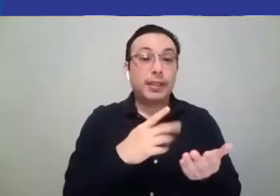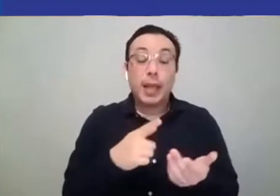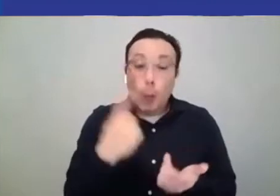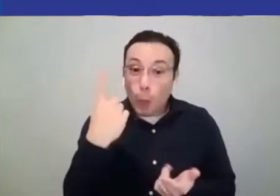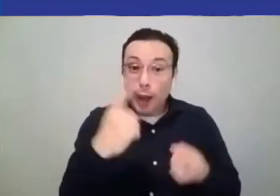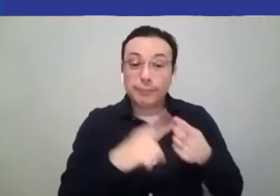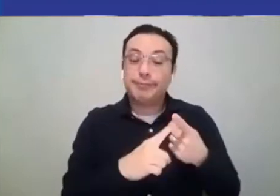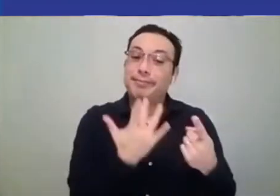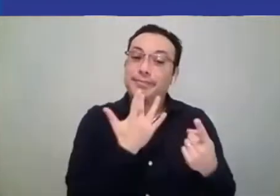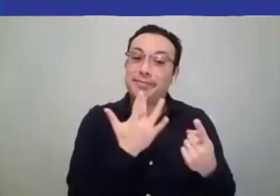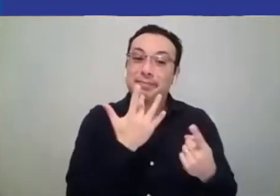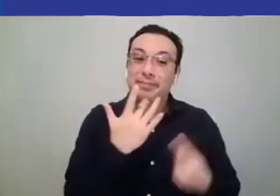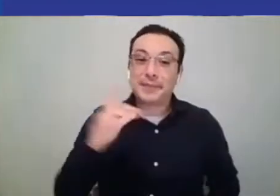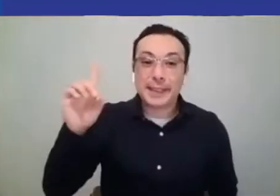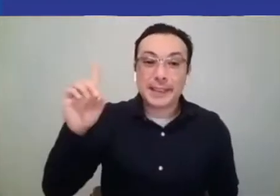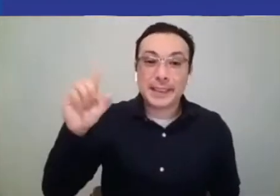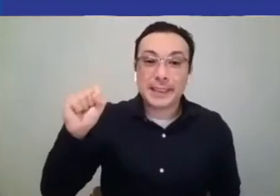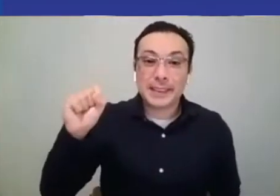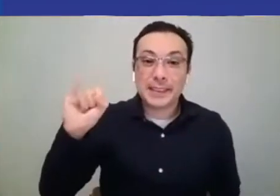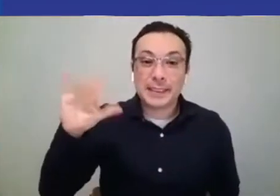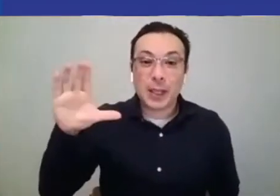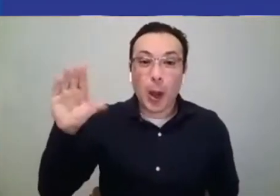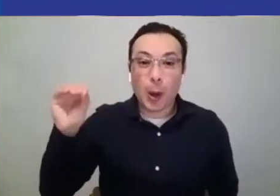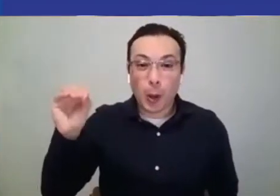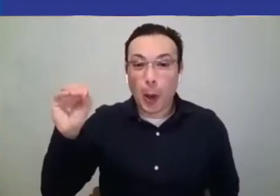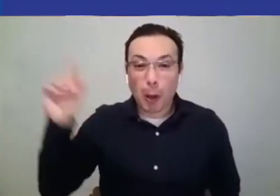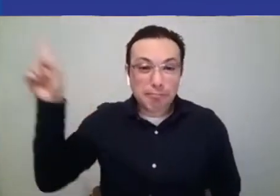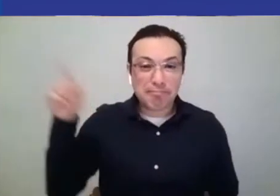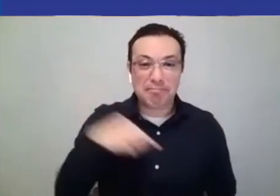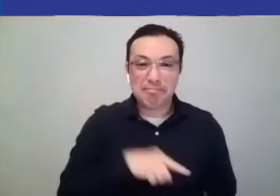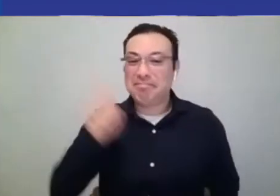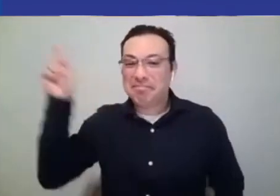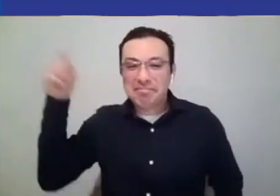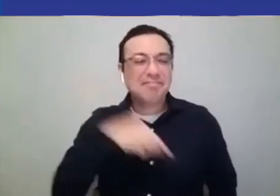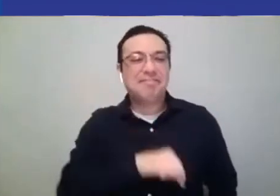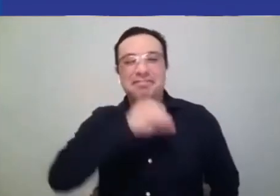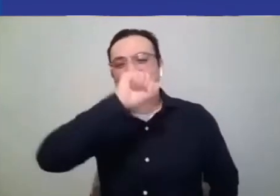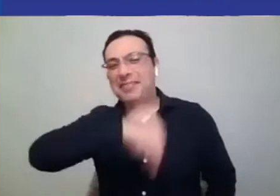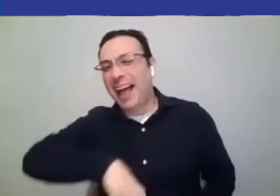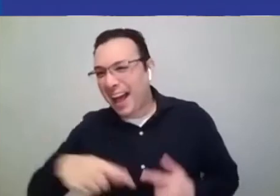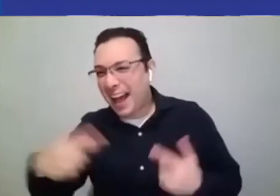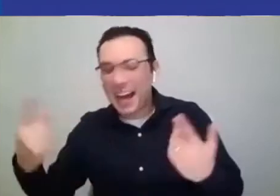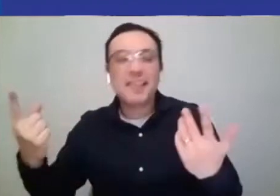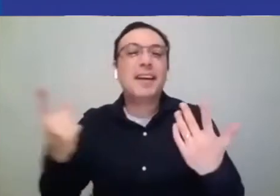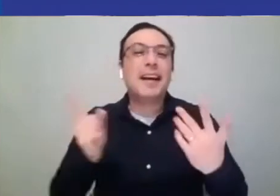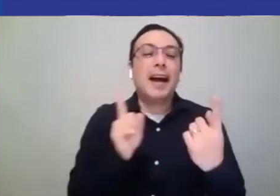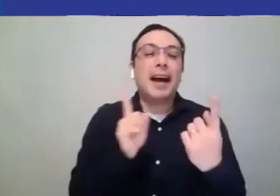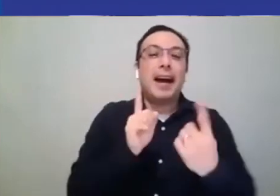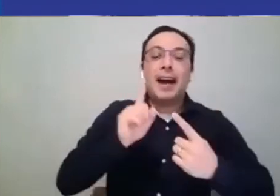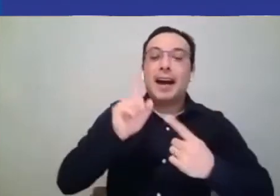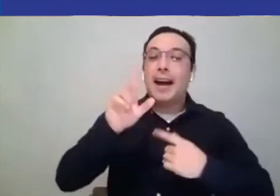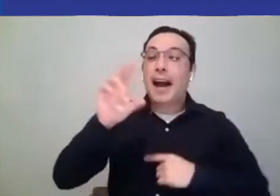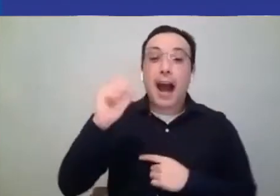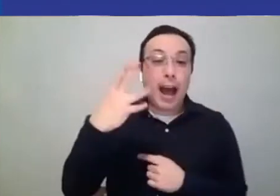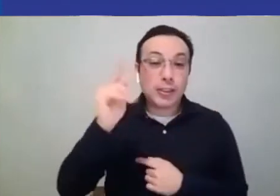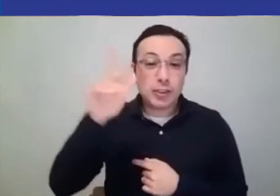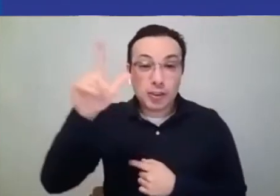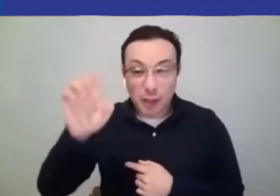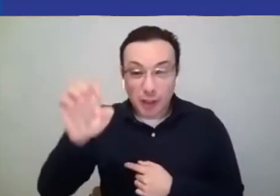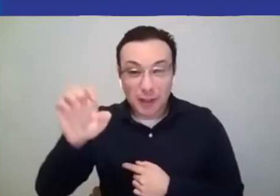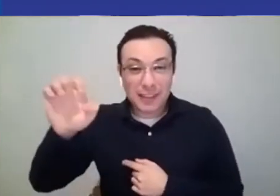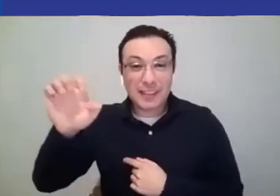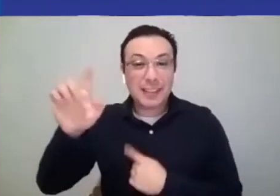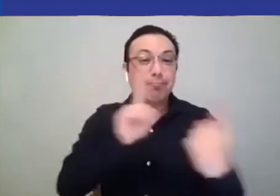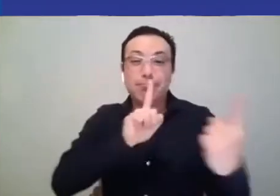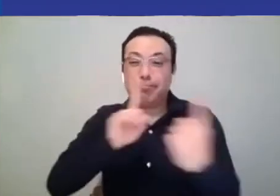fan of disco. She loved disco music. She loved the hustle, and she